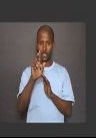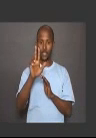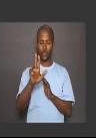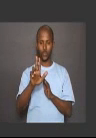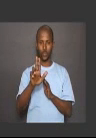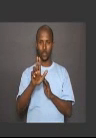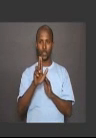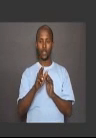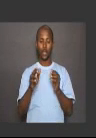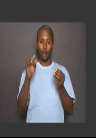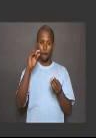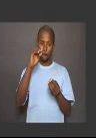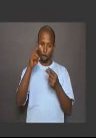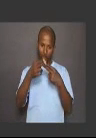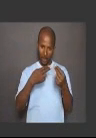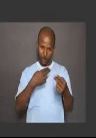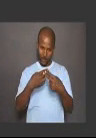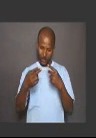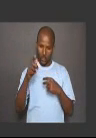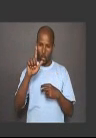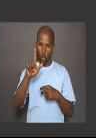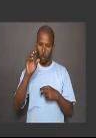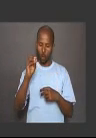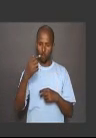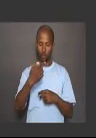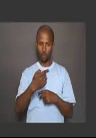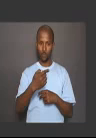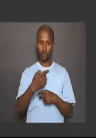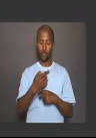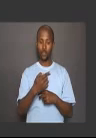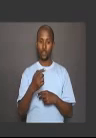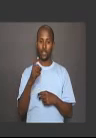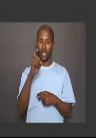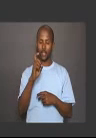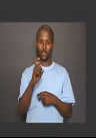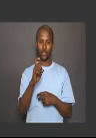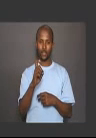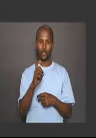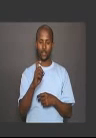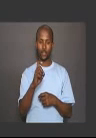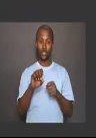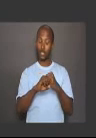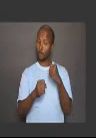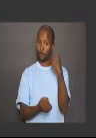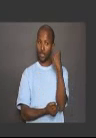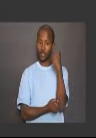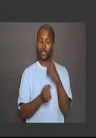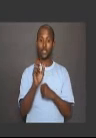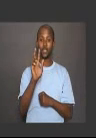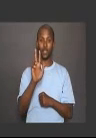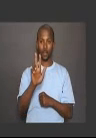over 3 times the logarithm of x to the base